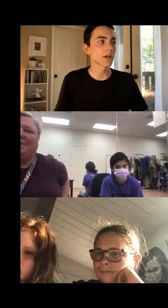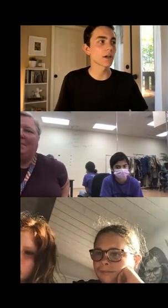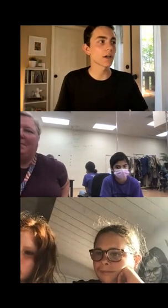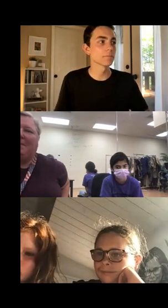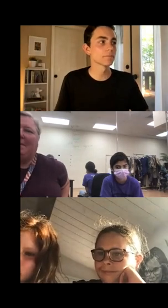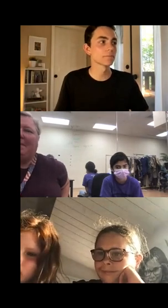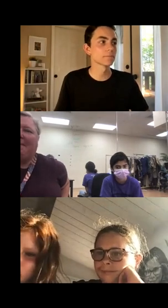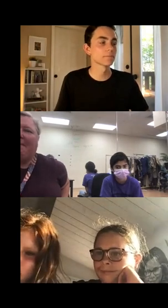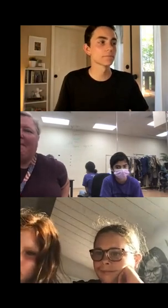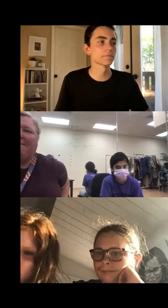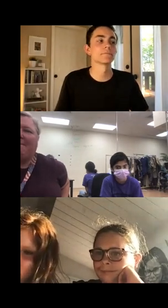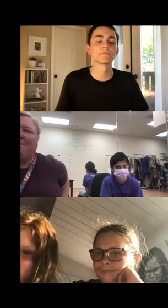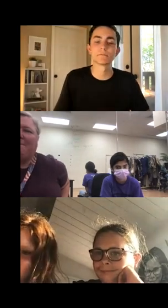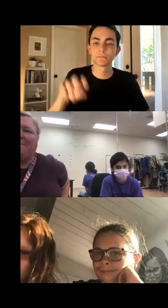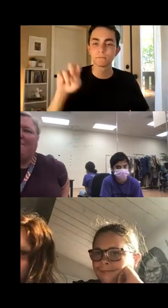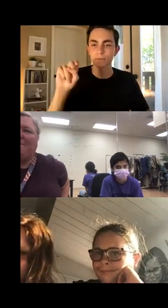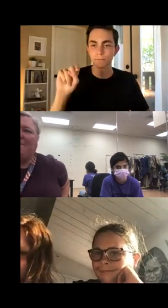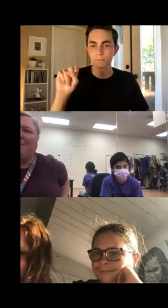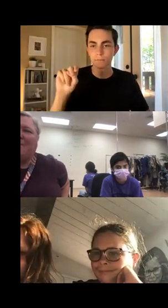okay.